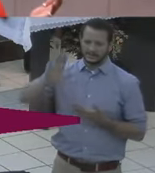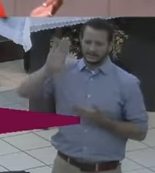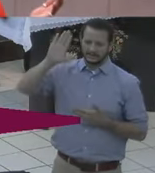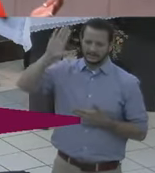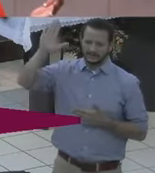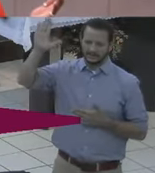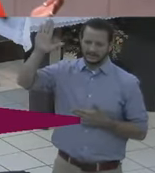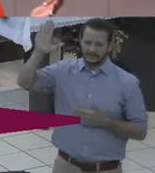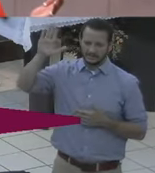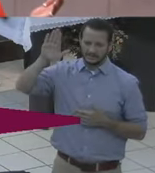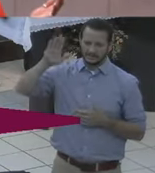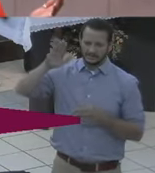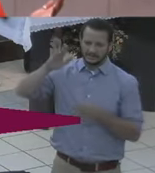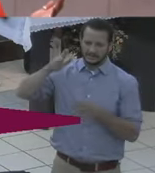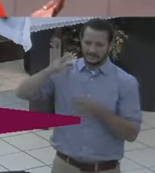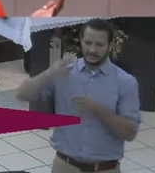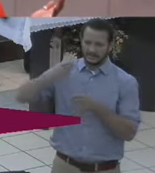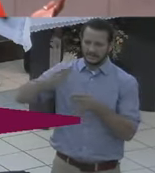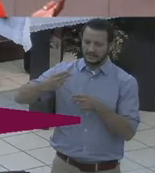hallowed be